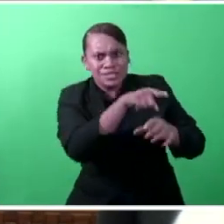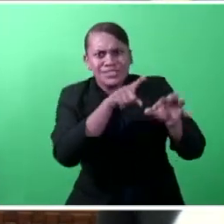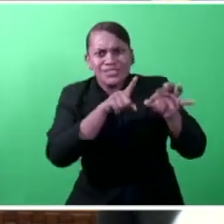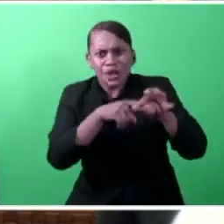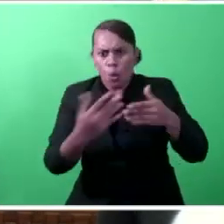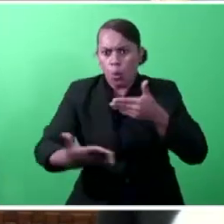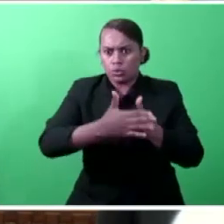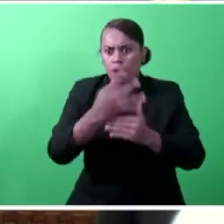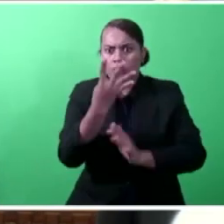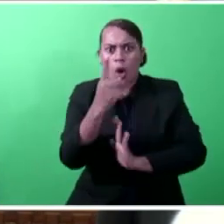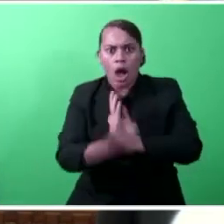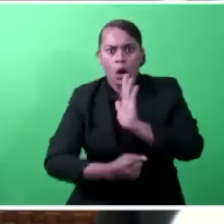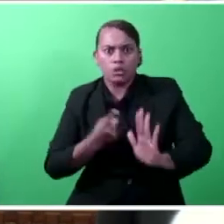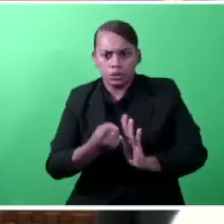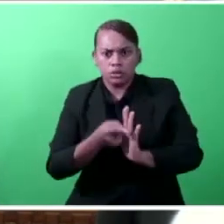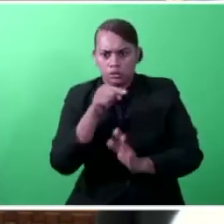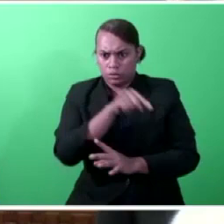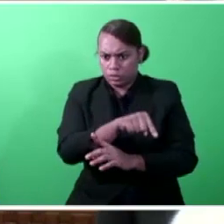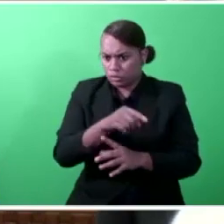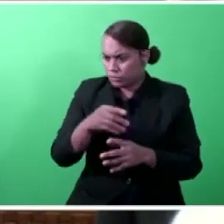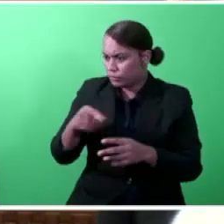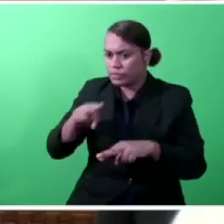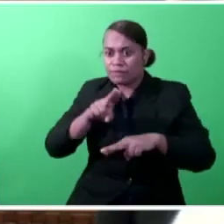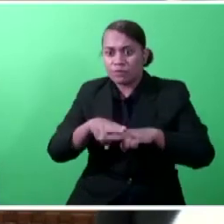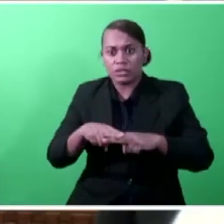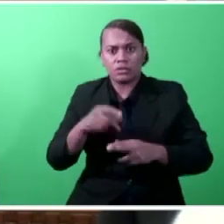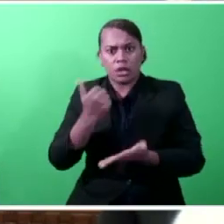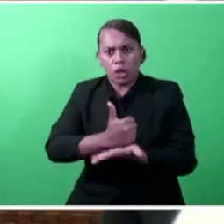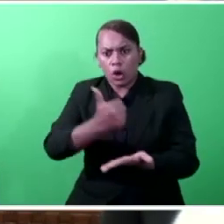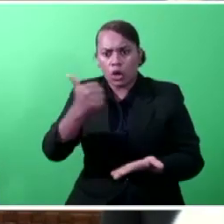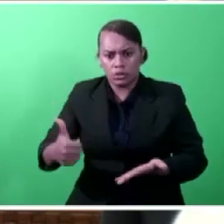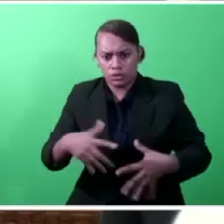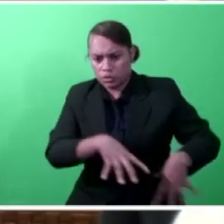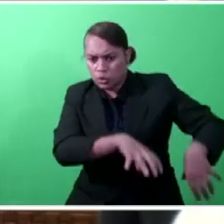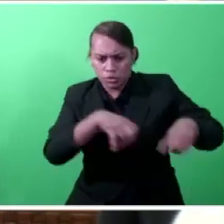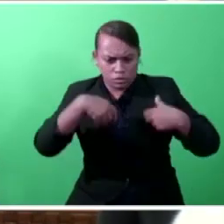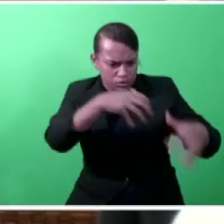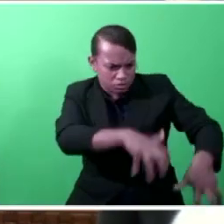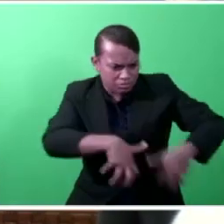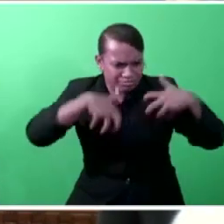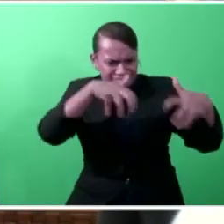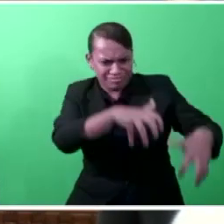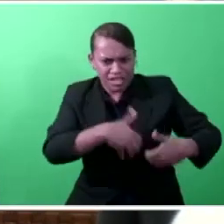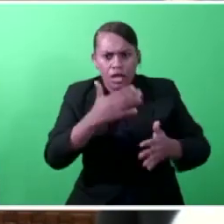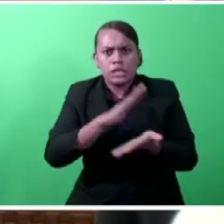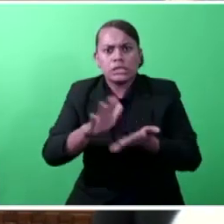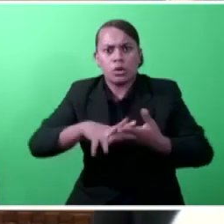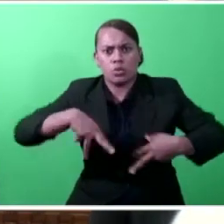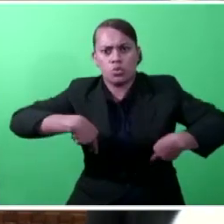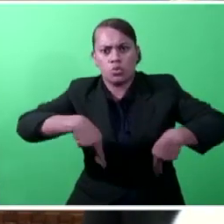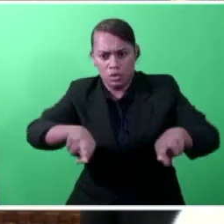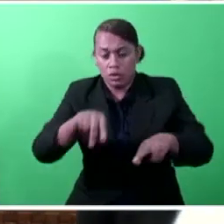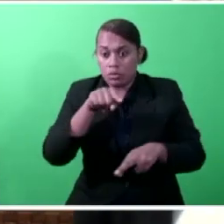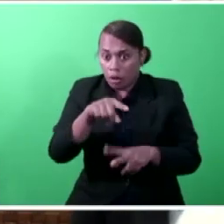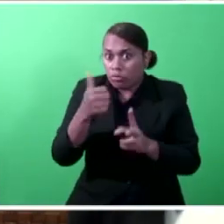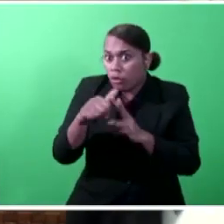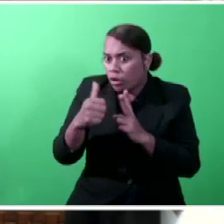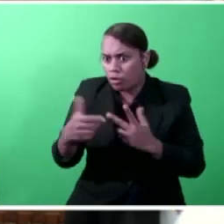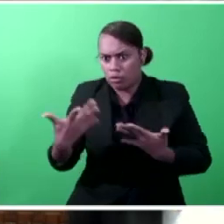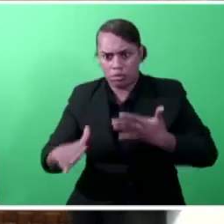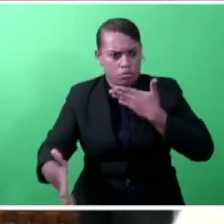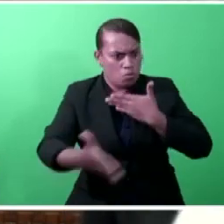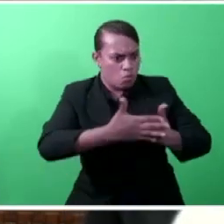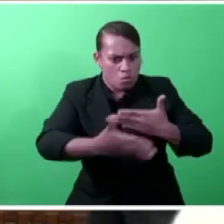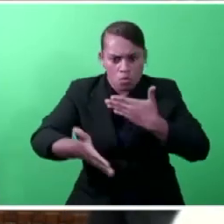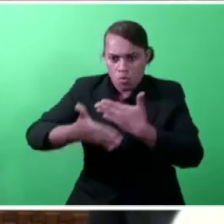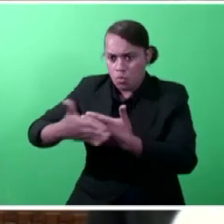clear landslides and ensure public safety. Public advisories were issued on the closure of the Queen's Highway. It was lifted by